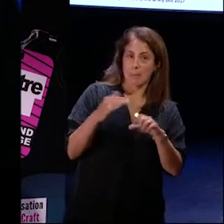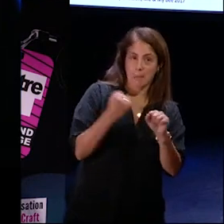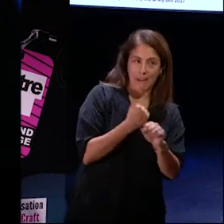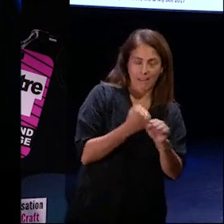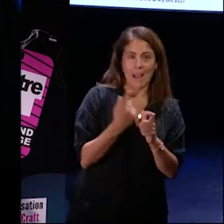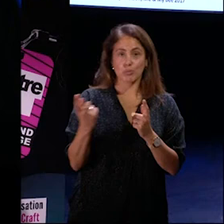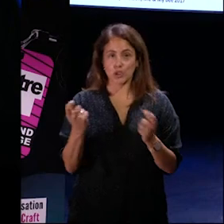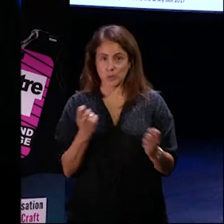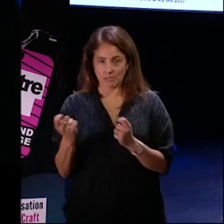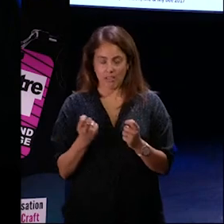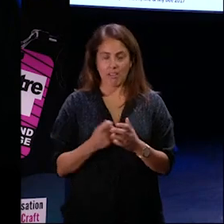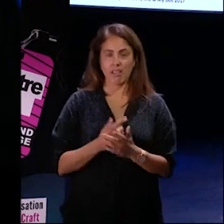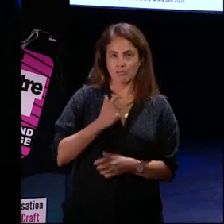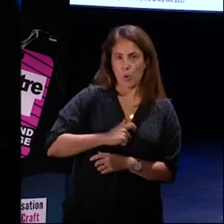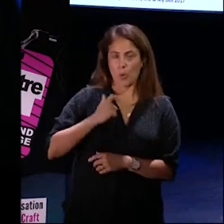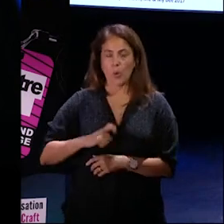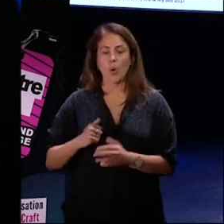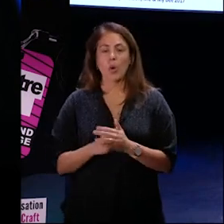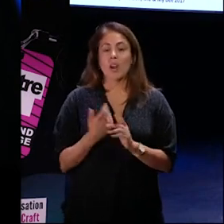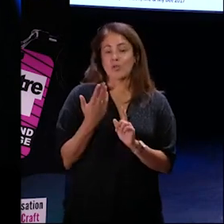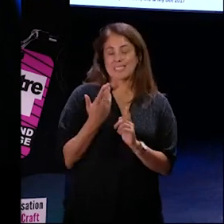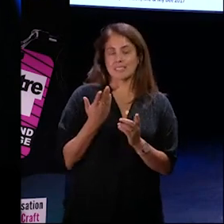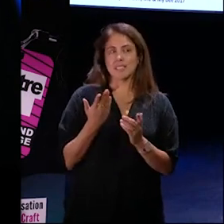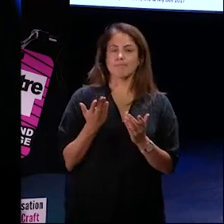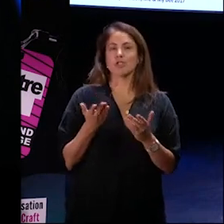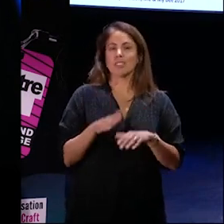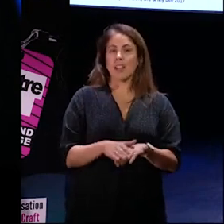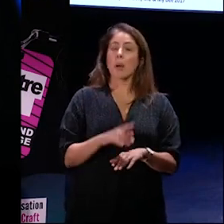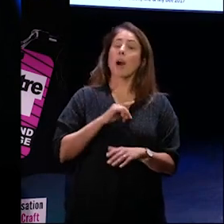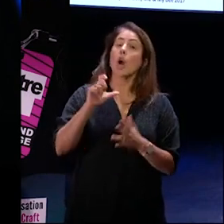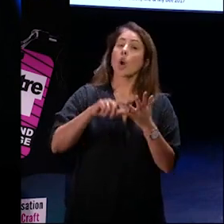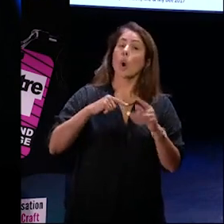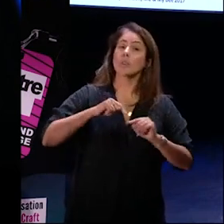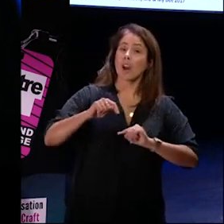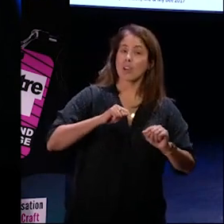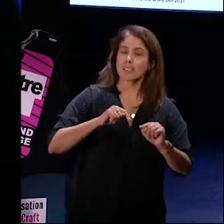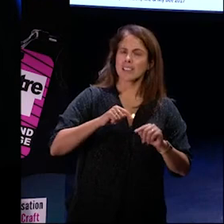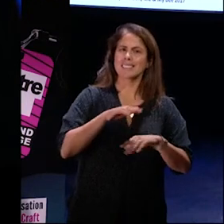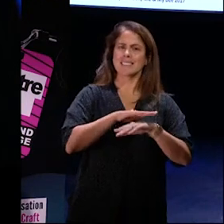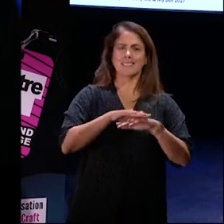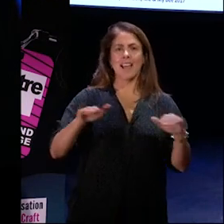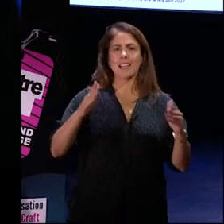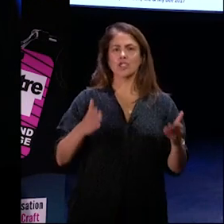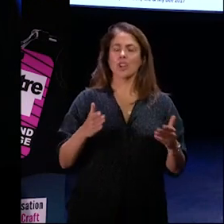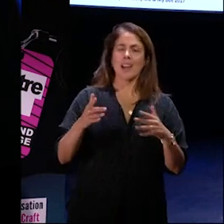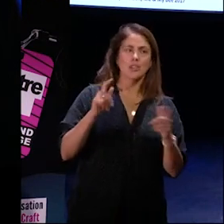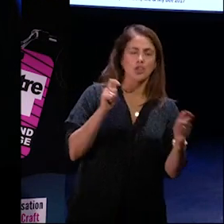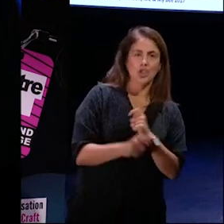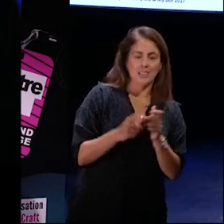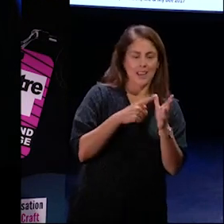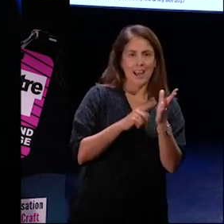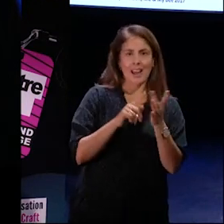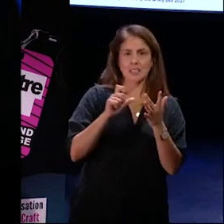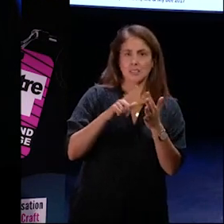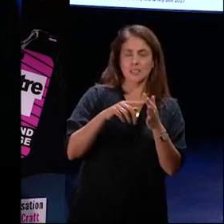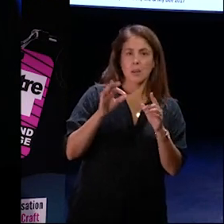producer. We've recently shut down, but I was also co-director of Staging Change with Alice Boyd. And Staging